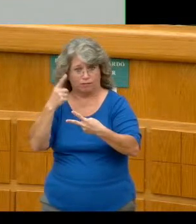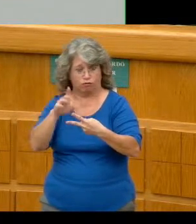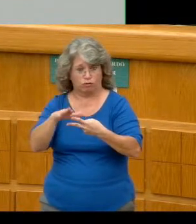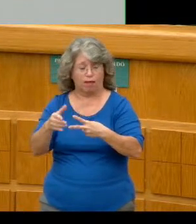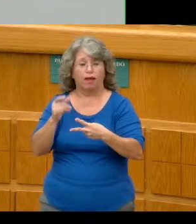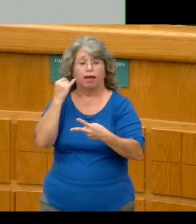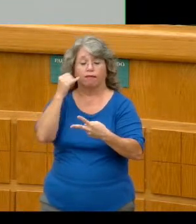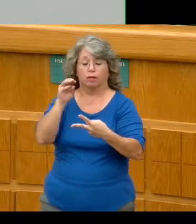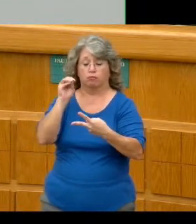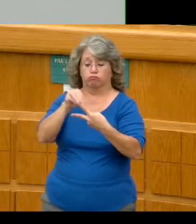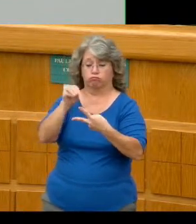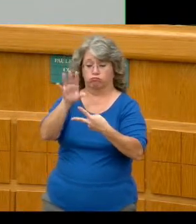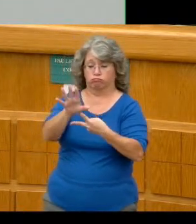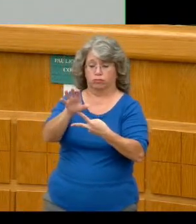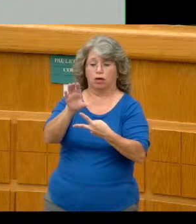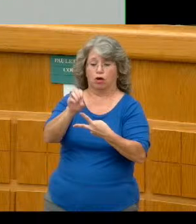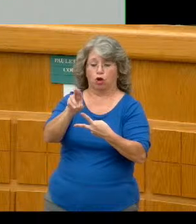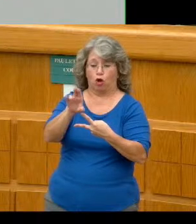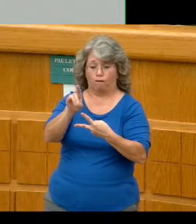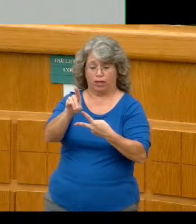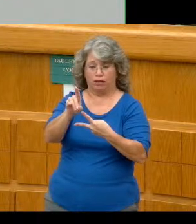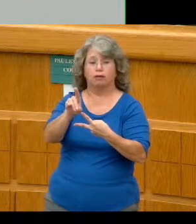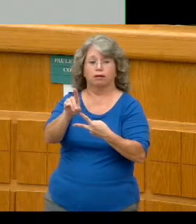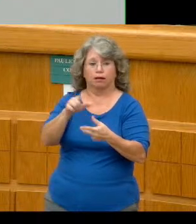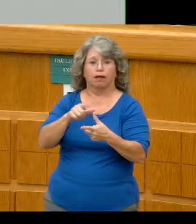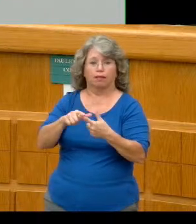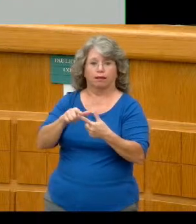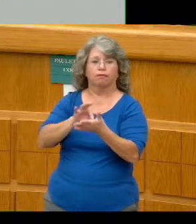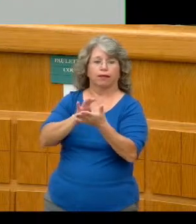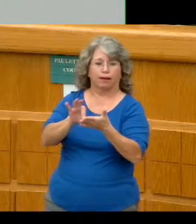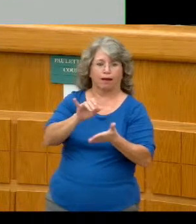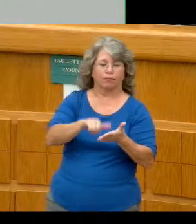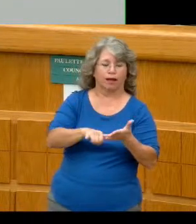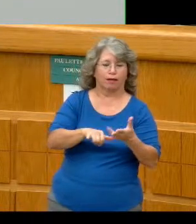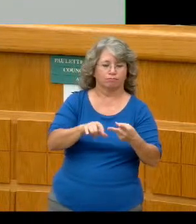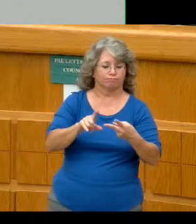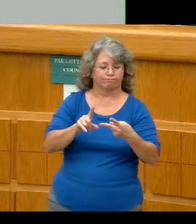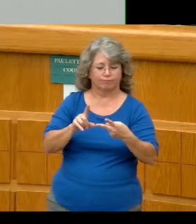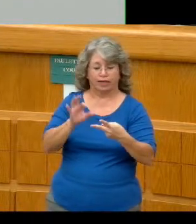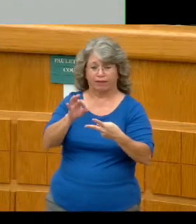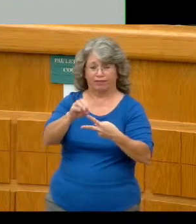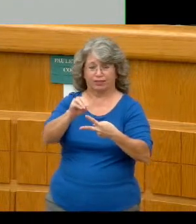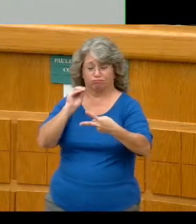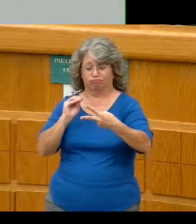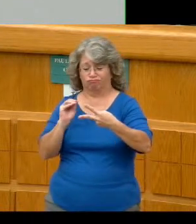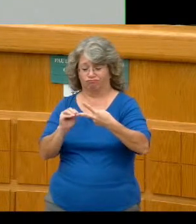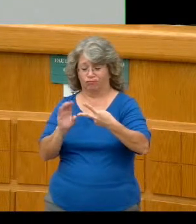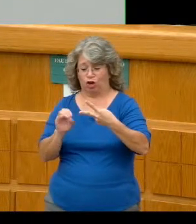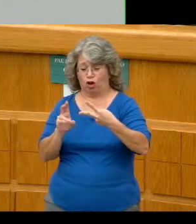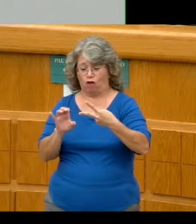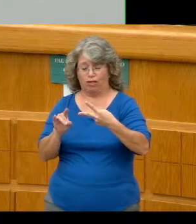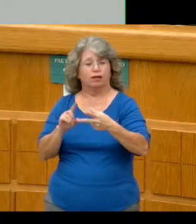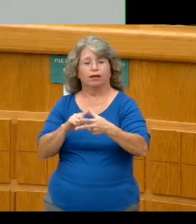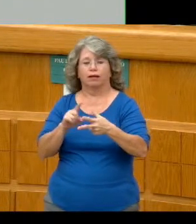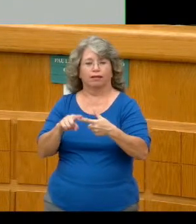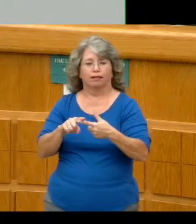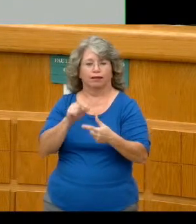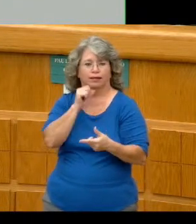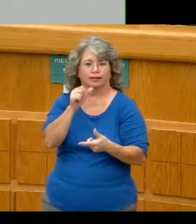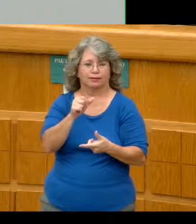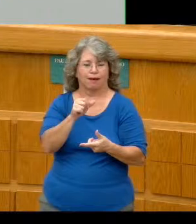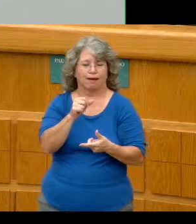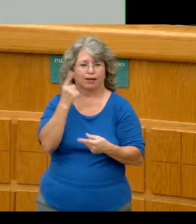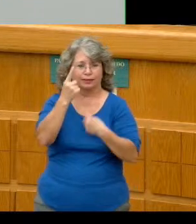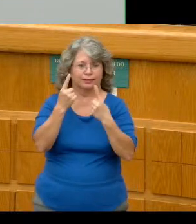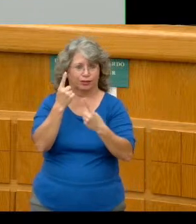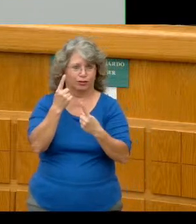fatality. If it's a secondary cause of death, it's not classified. Now, even though you get reports every day that are more up to date than